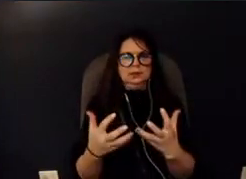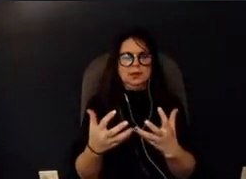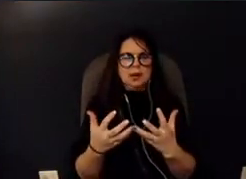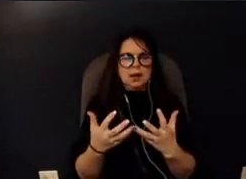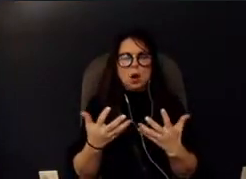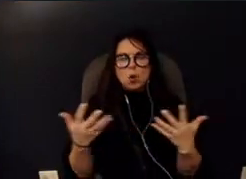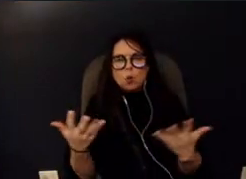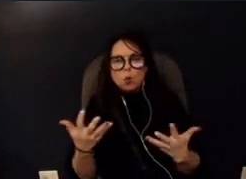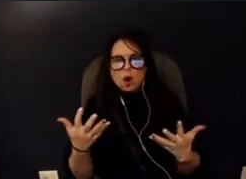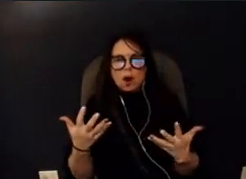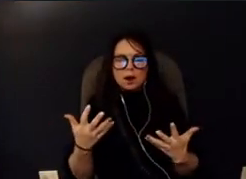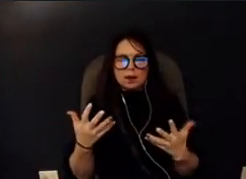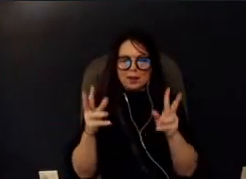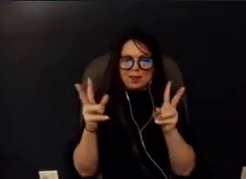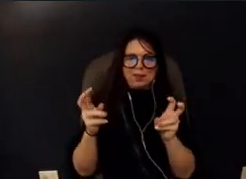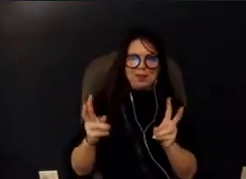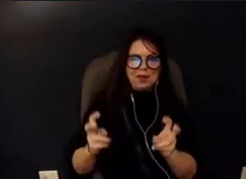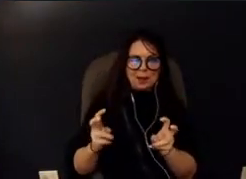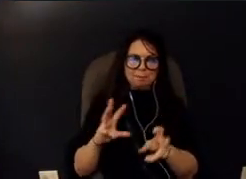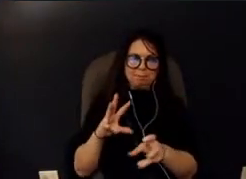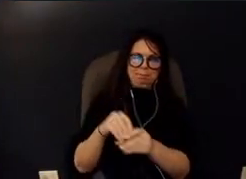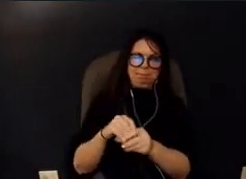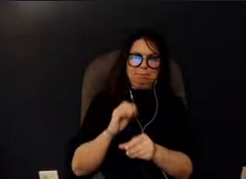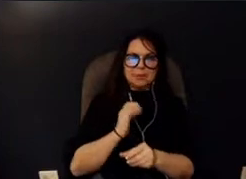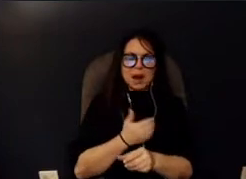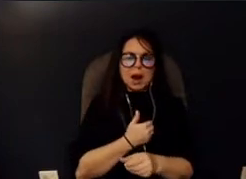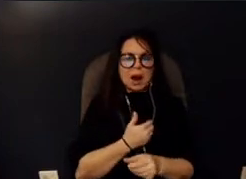budget votes and for this particular amendment.